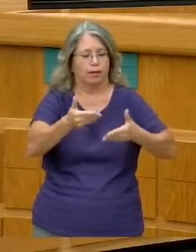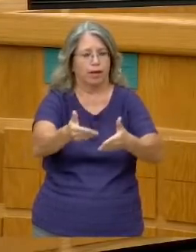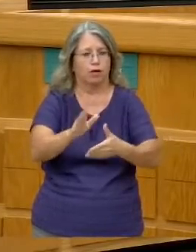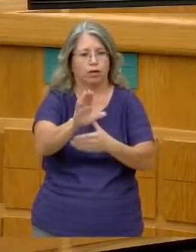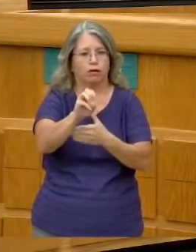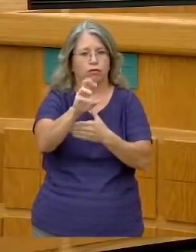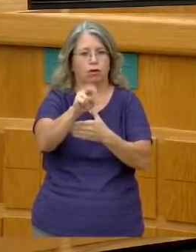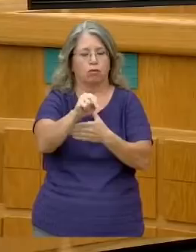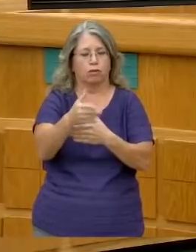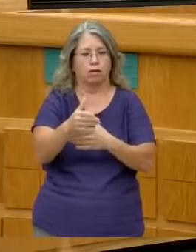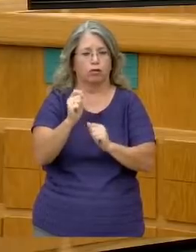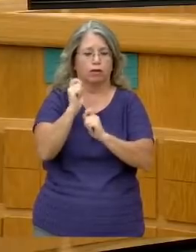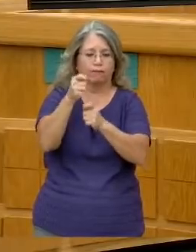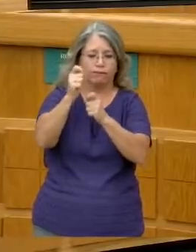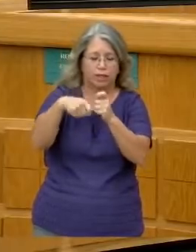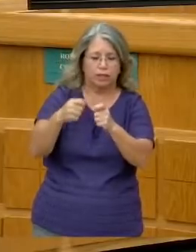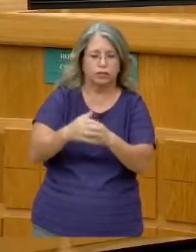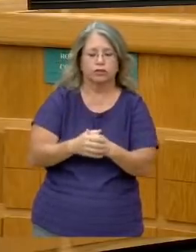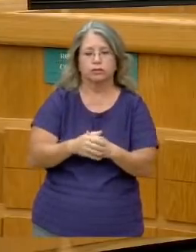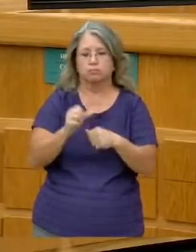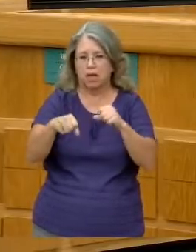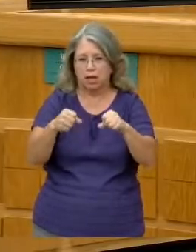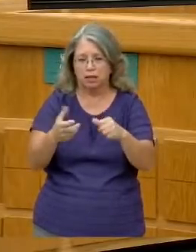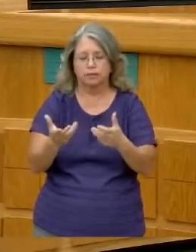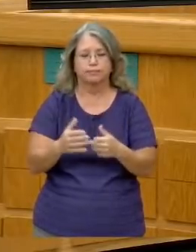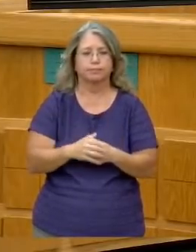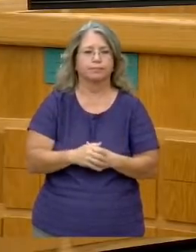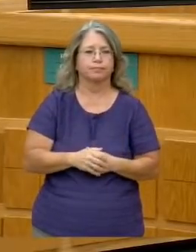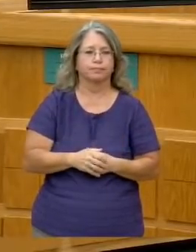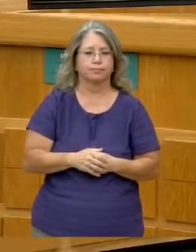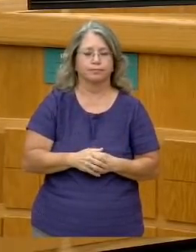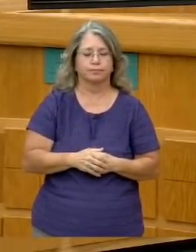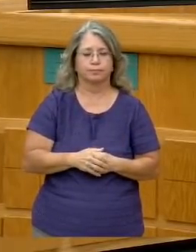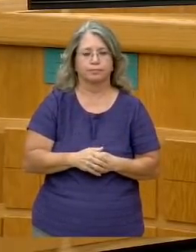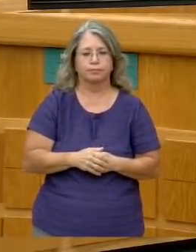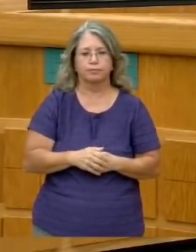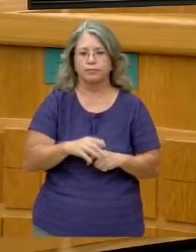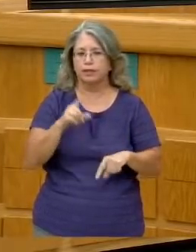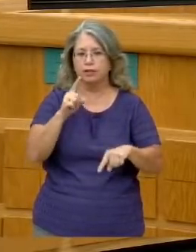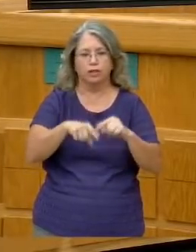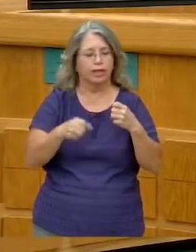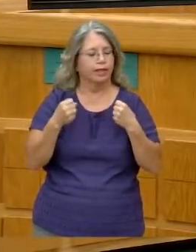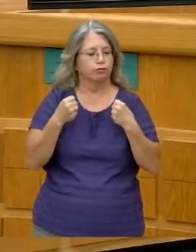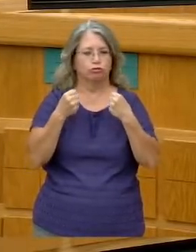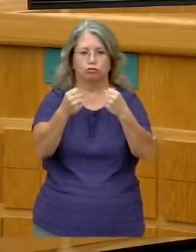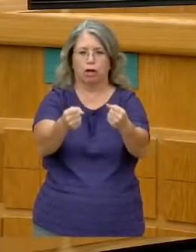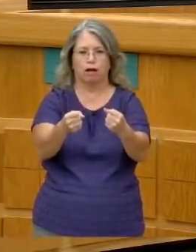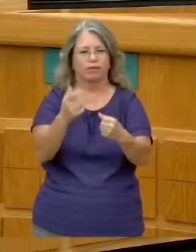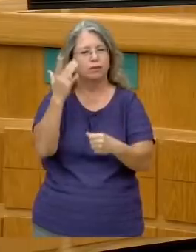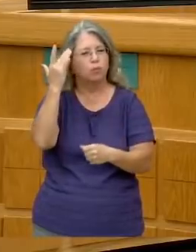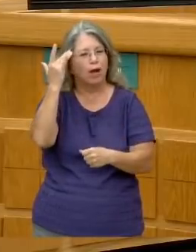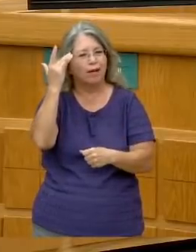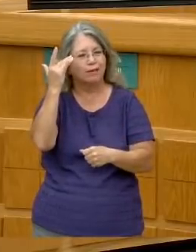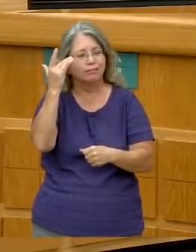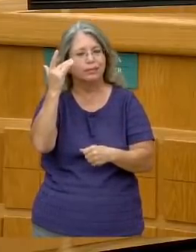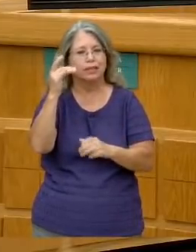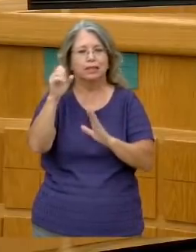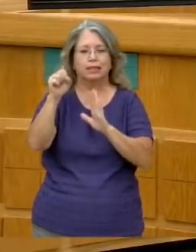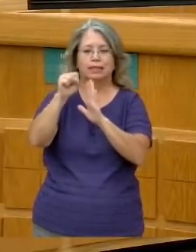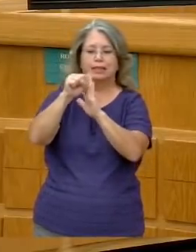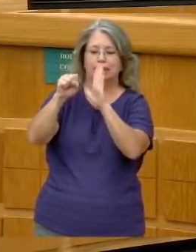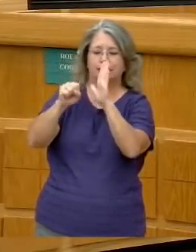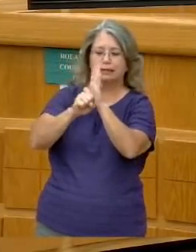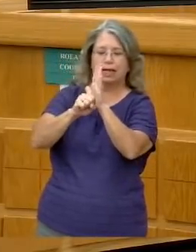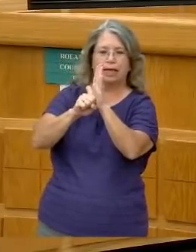They can fish as well and bike. I don't know if I said those, but they just can't drive on the beach. And the reason that is that the state controls